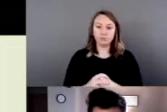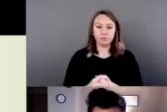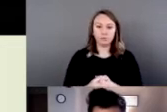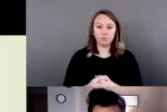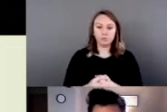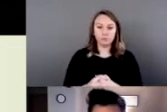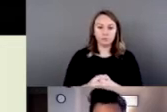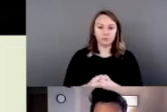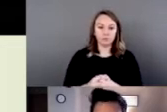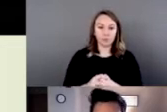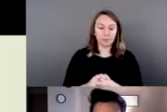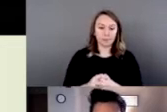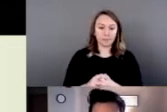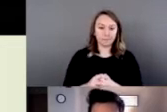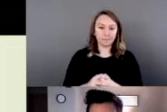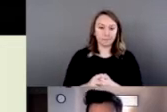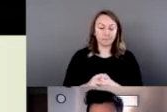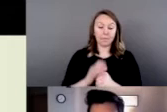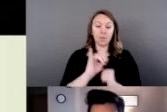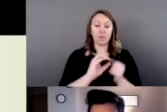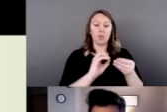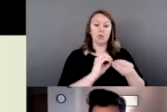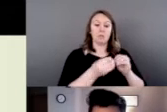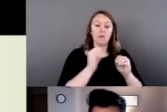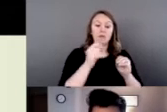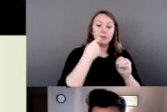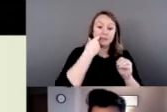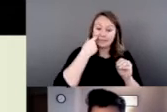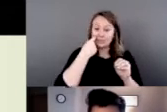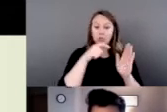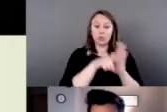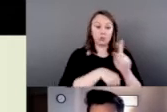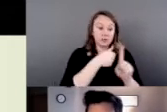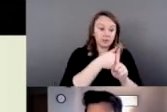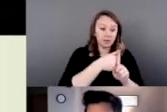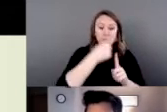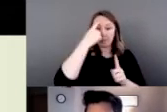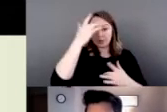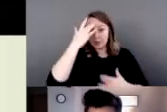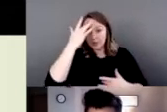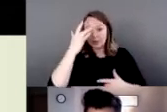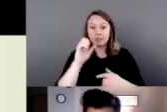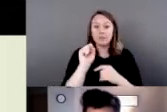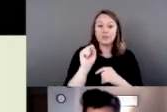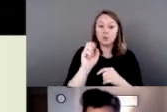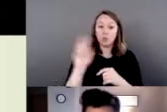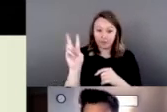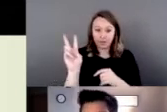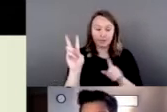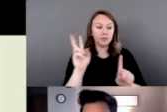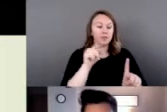The high rates of addiction, suicide, mental illness, and sexual violence can actually be traced back